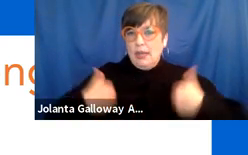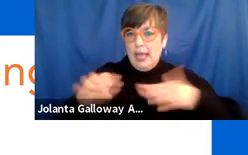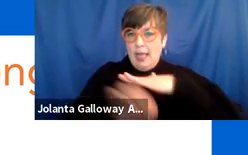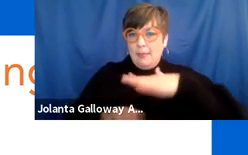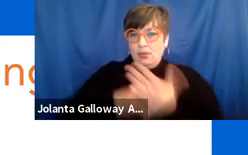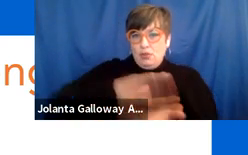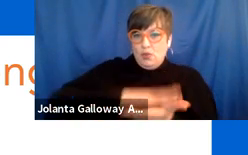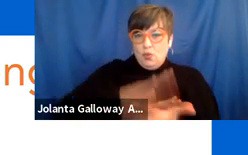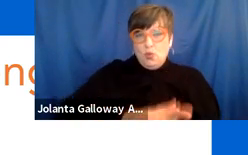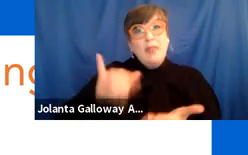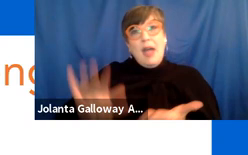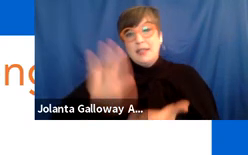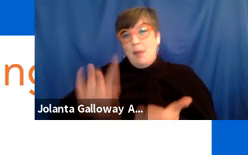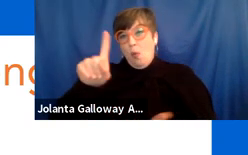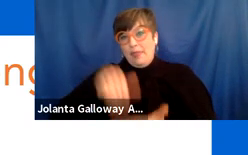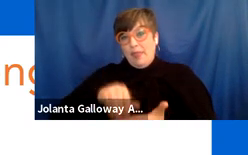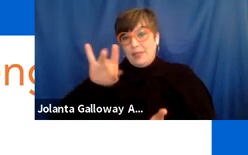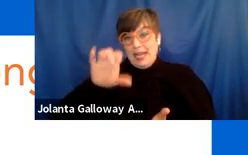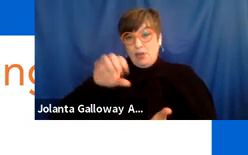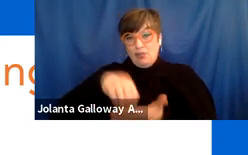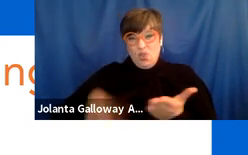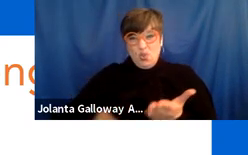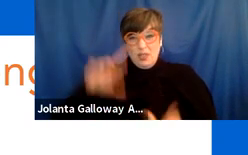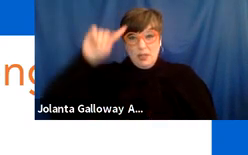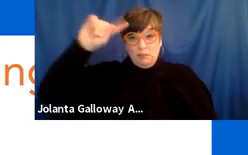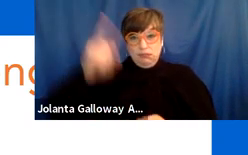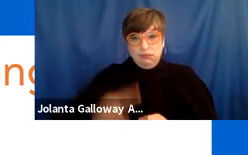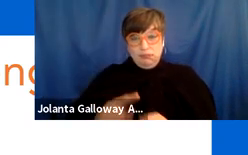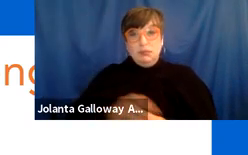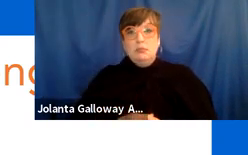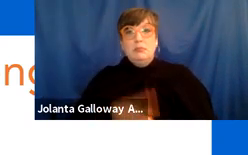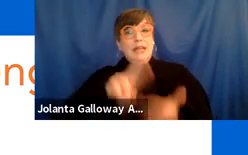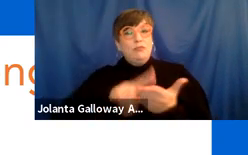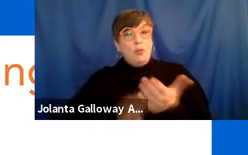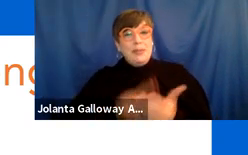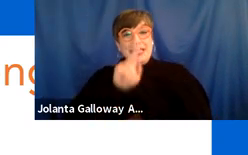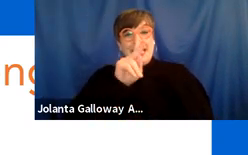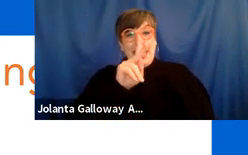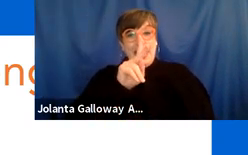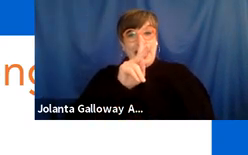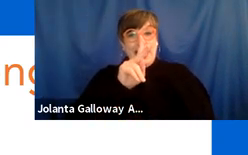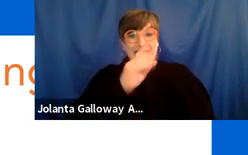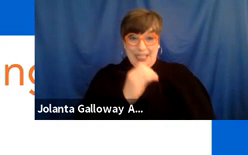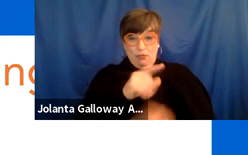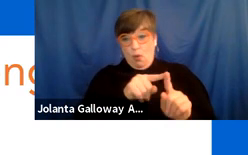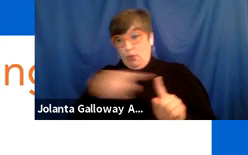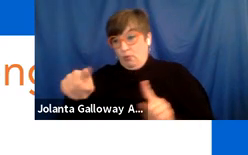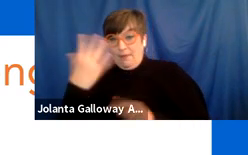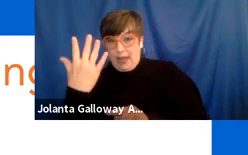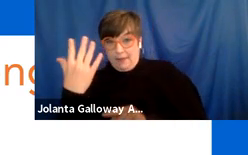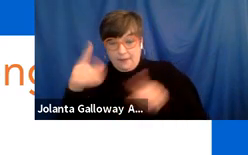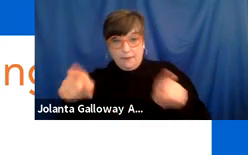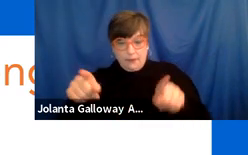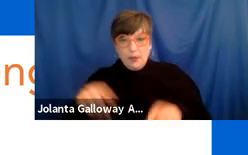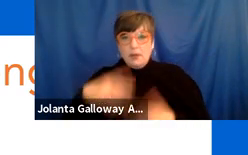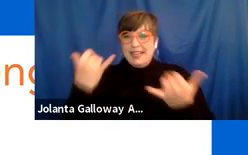about 1,800 students. And that means that enrollment in grades K-0 through 5 has now dropped about 3,500